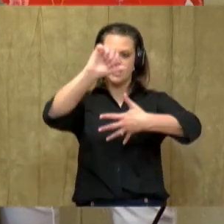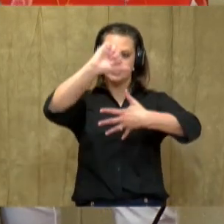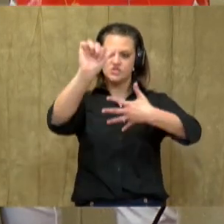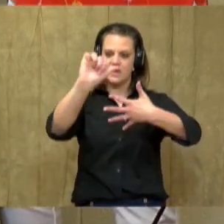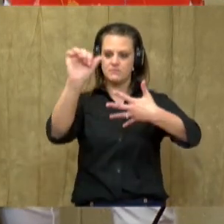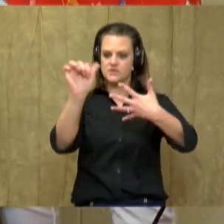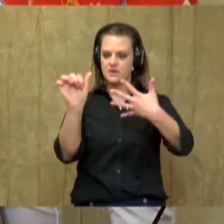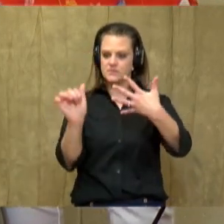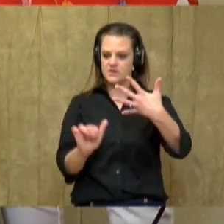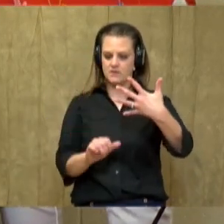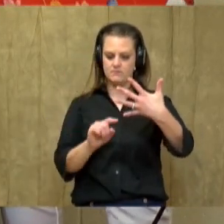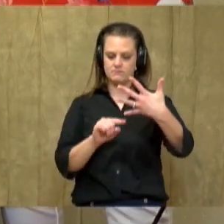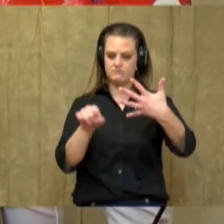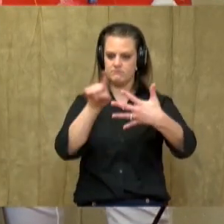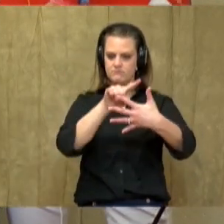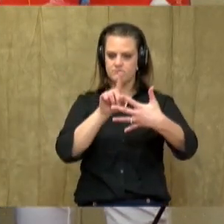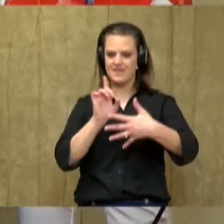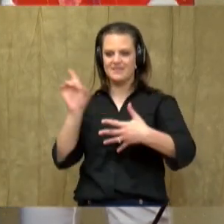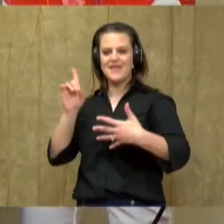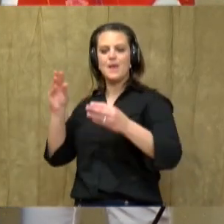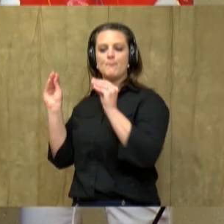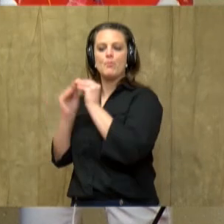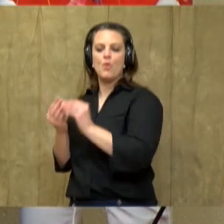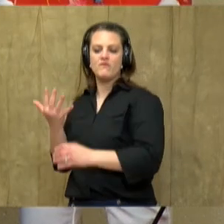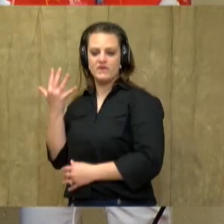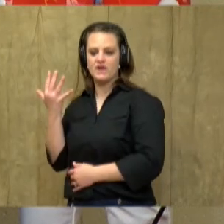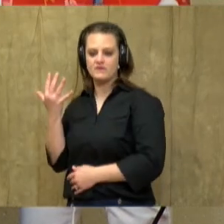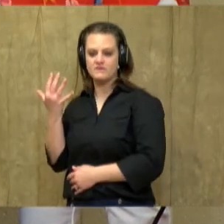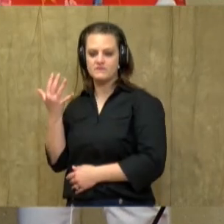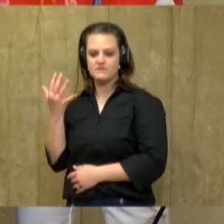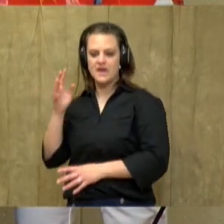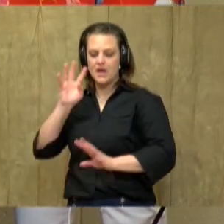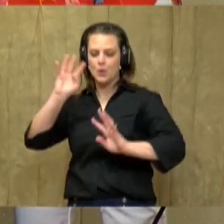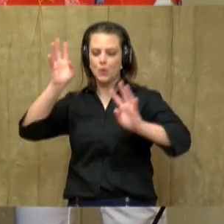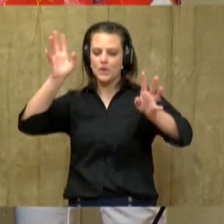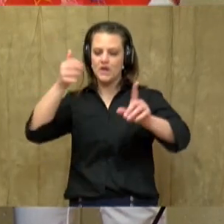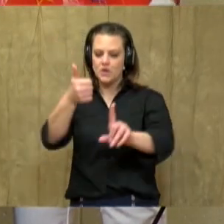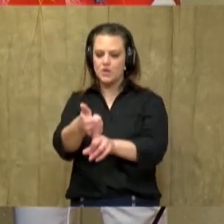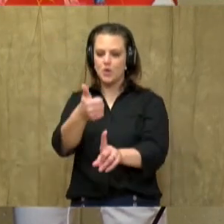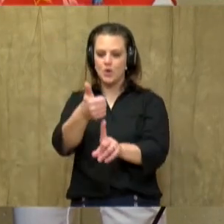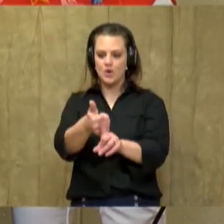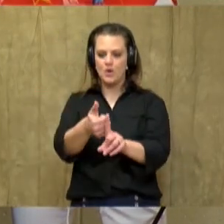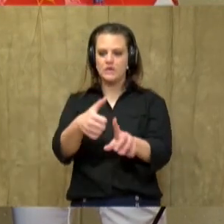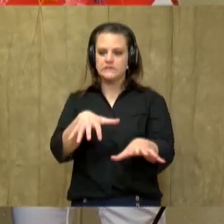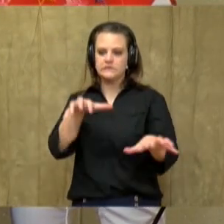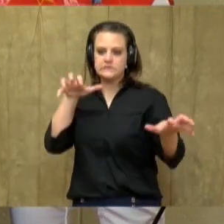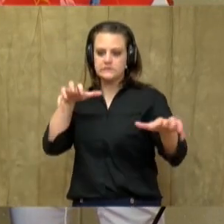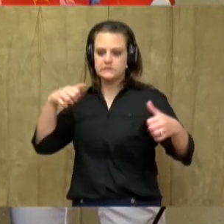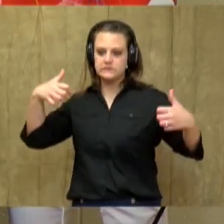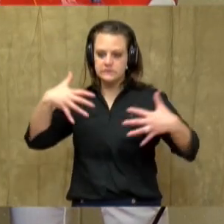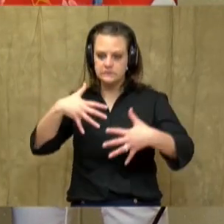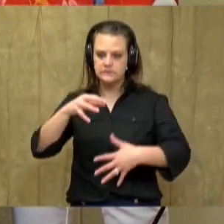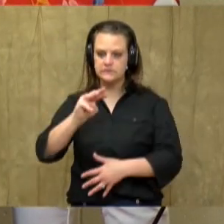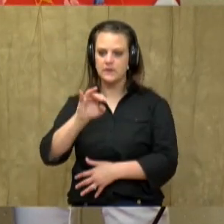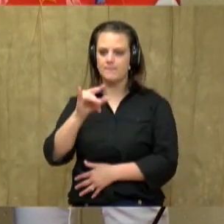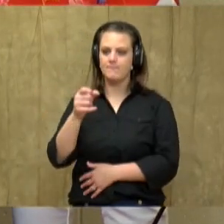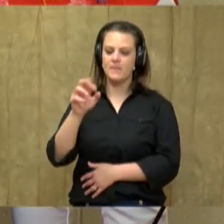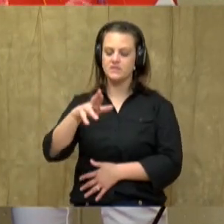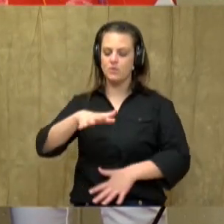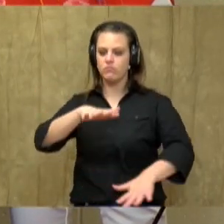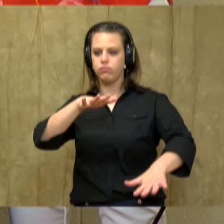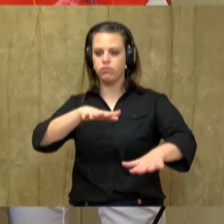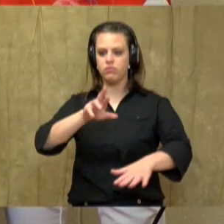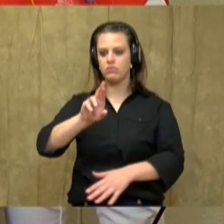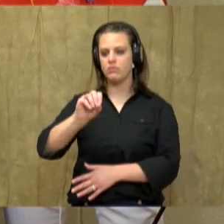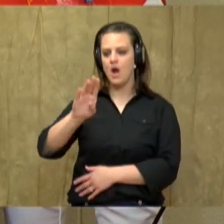this one used a lot more than 5. And make your own creature or monster or robot with